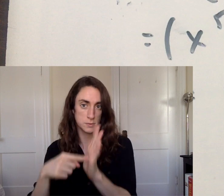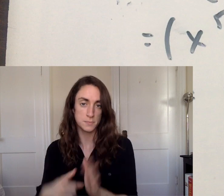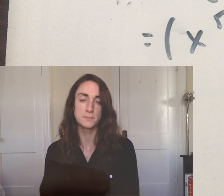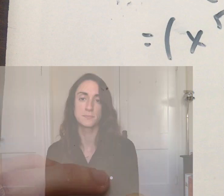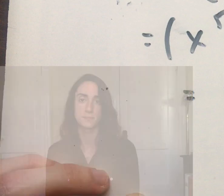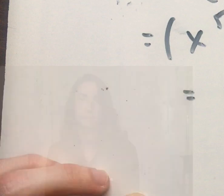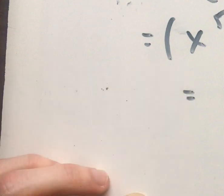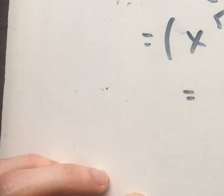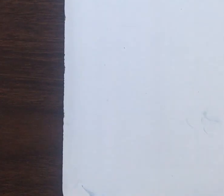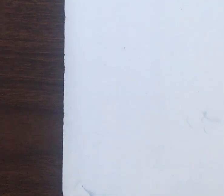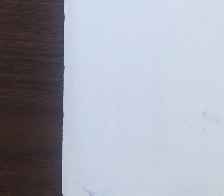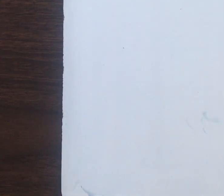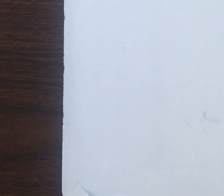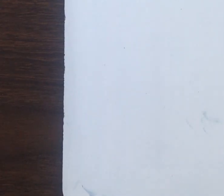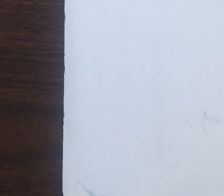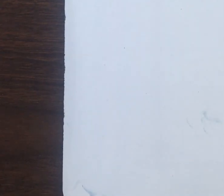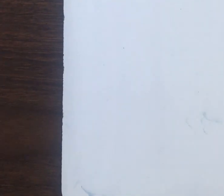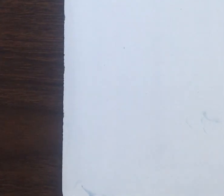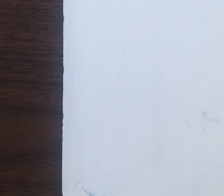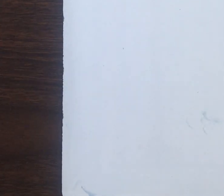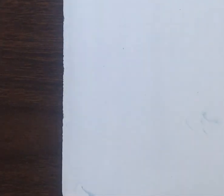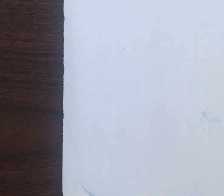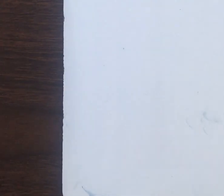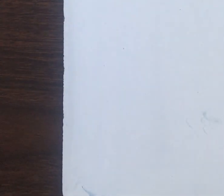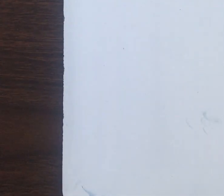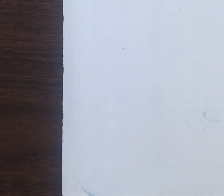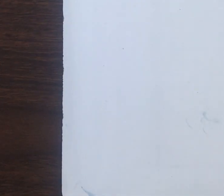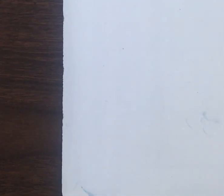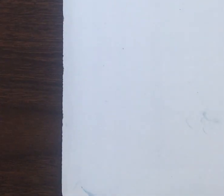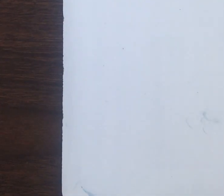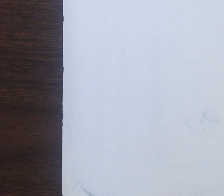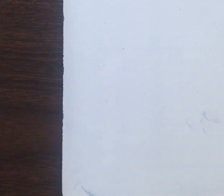Let's look at another example of this type.